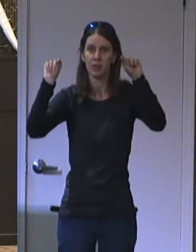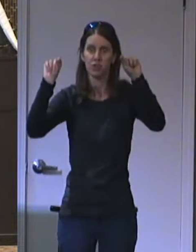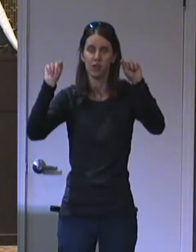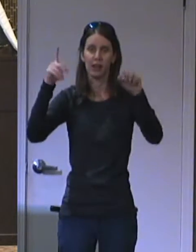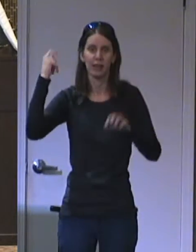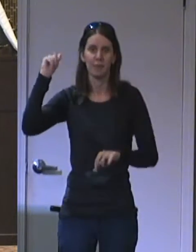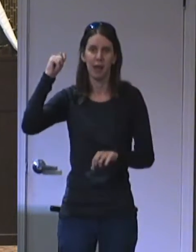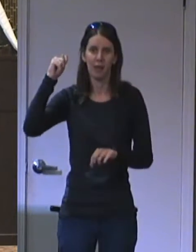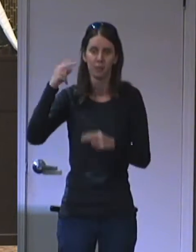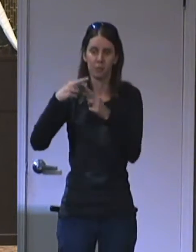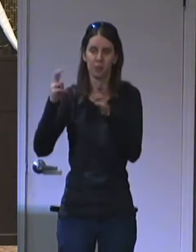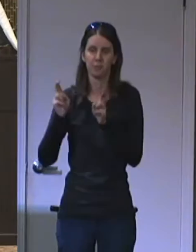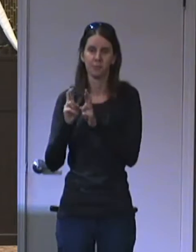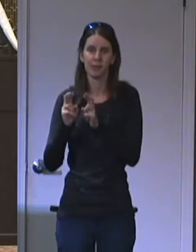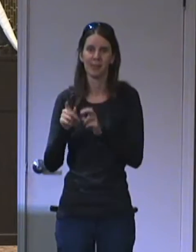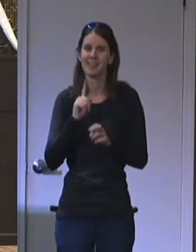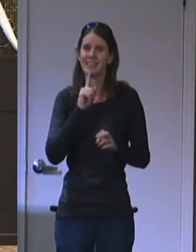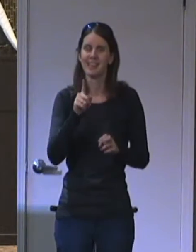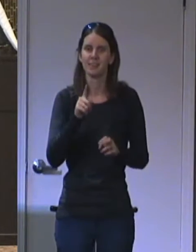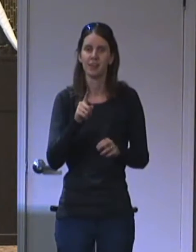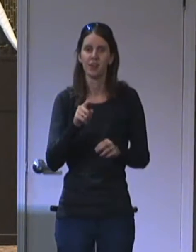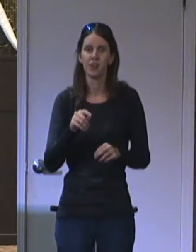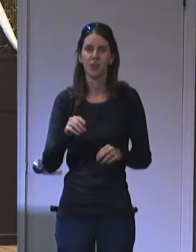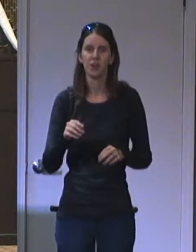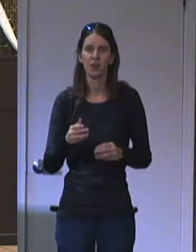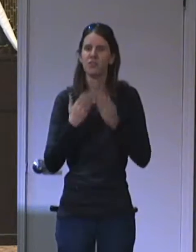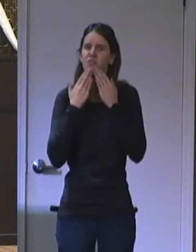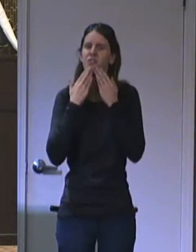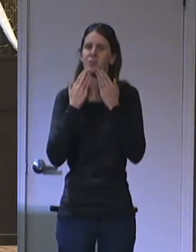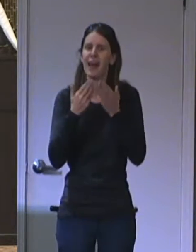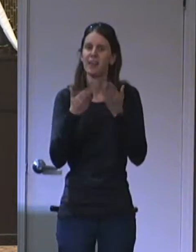big decorative thing. It says, gratitude.